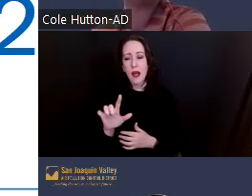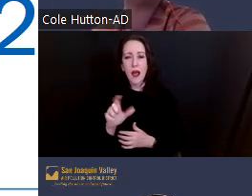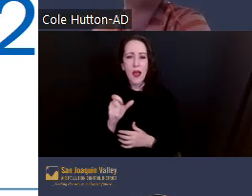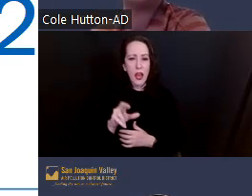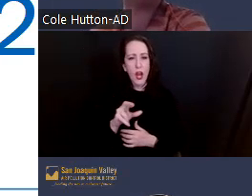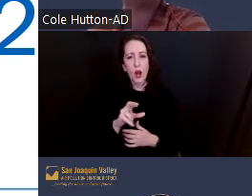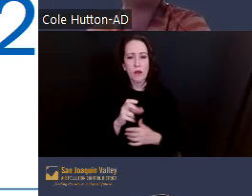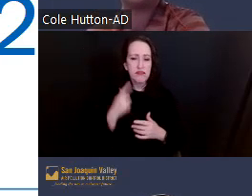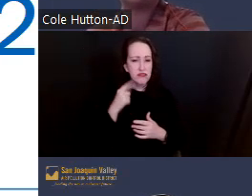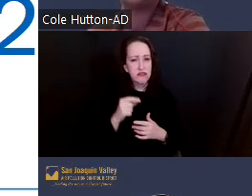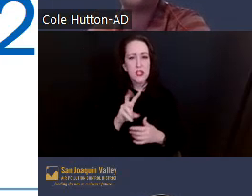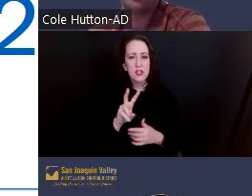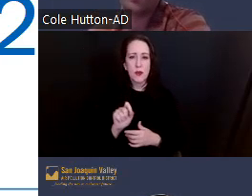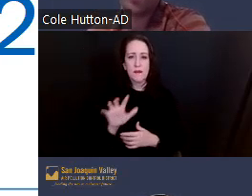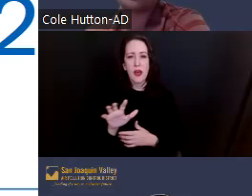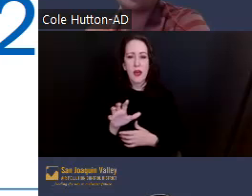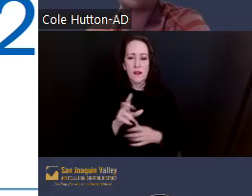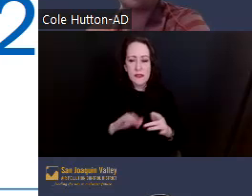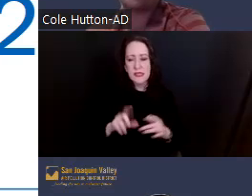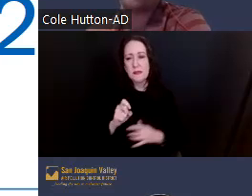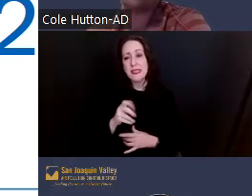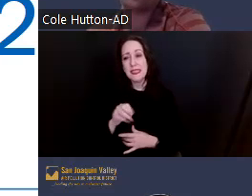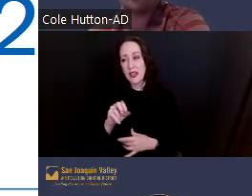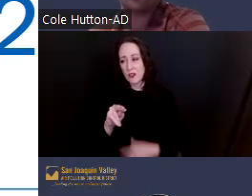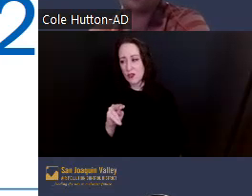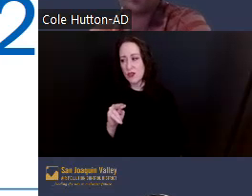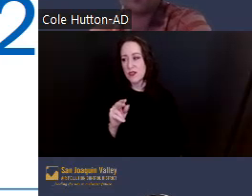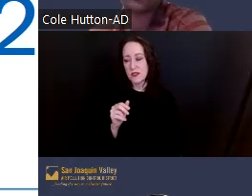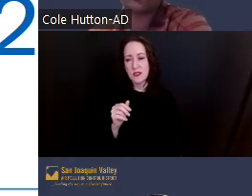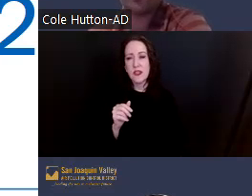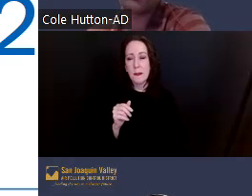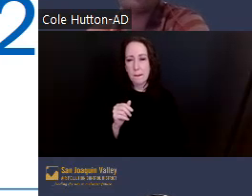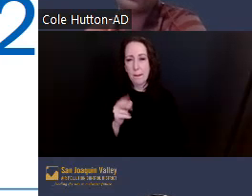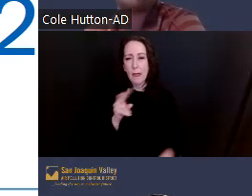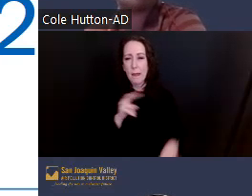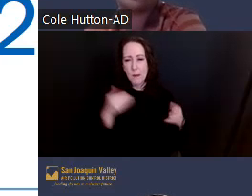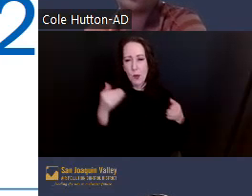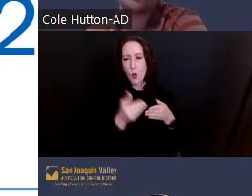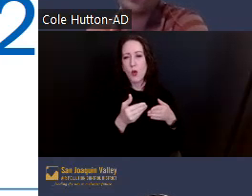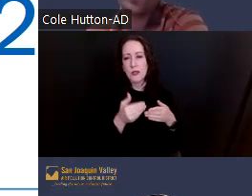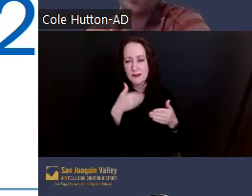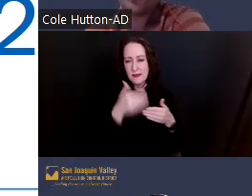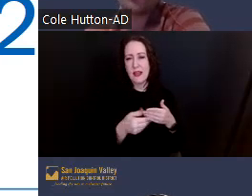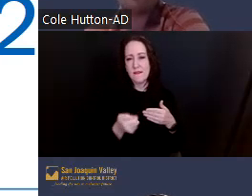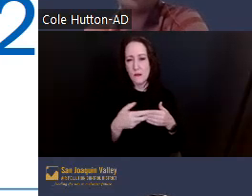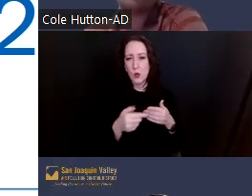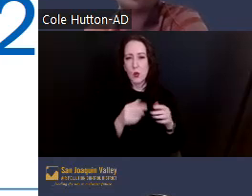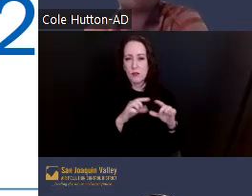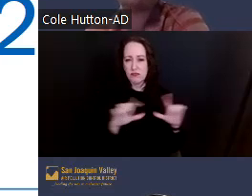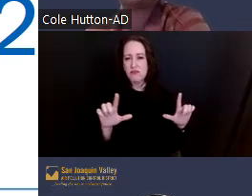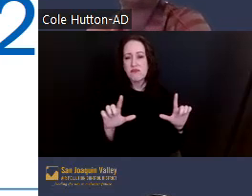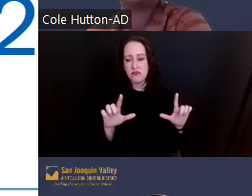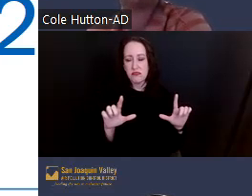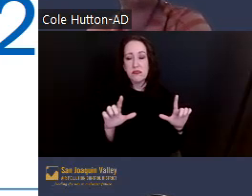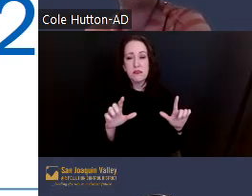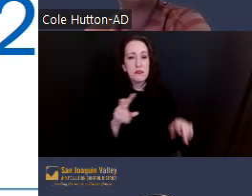PM 2.5 speciation. So we can look at that a little closer, which we will here in the next few slides. And we